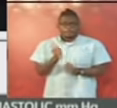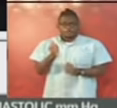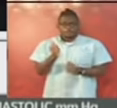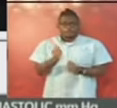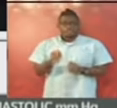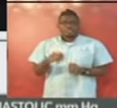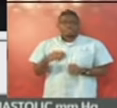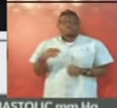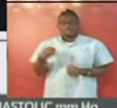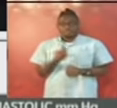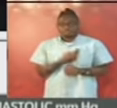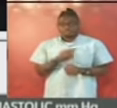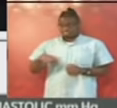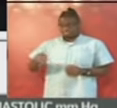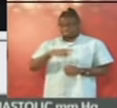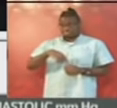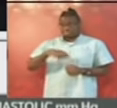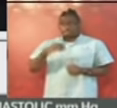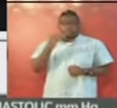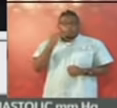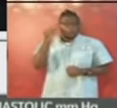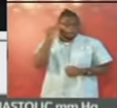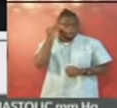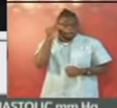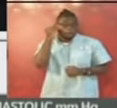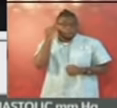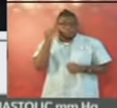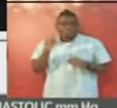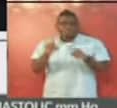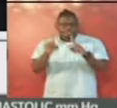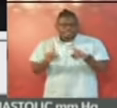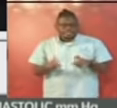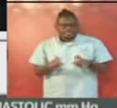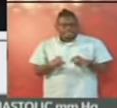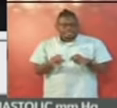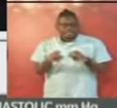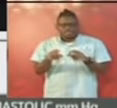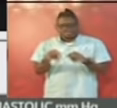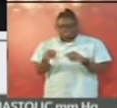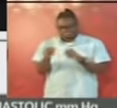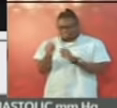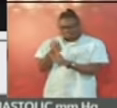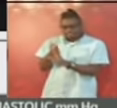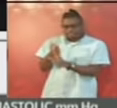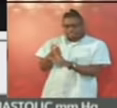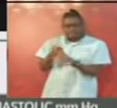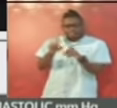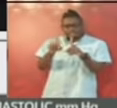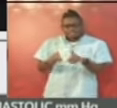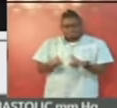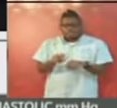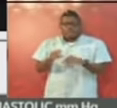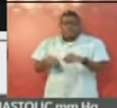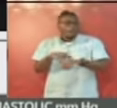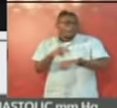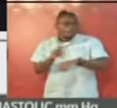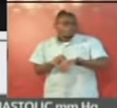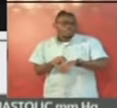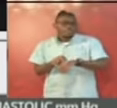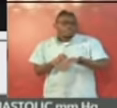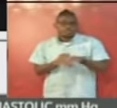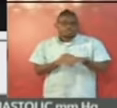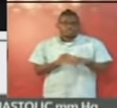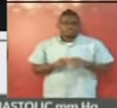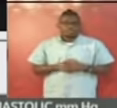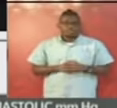blood pressure kits to actually be monitoring the silent killer, and rightfully so. A normal level, the top number is called a systolic.